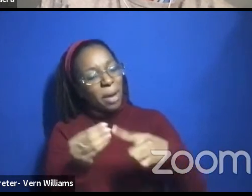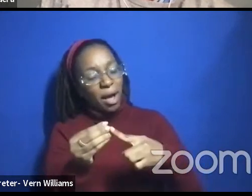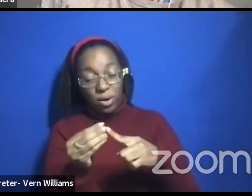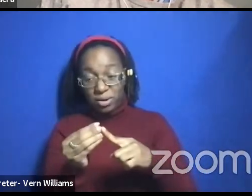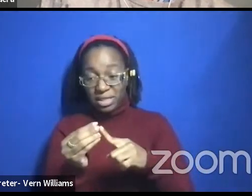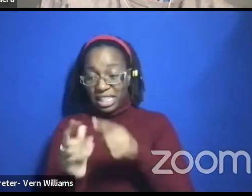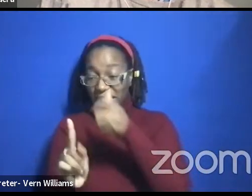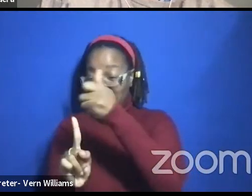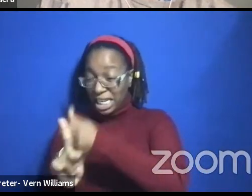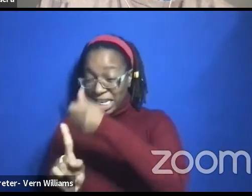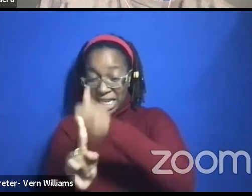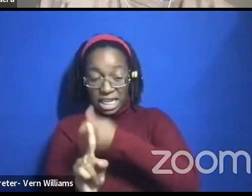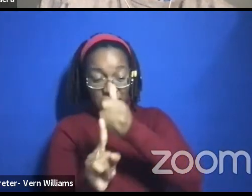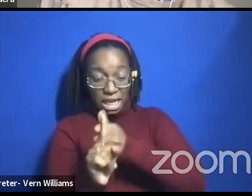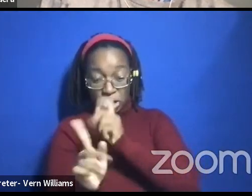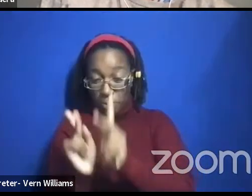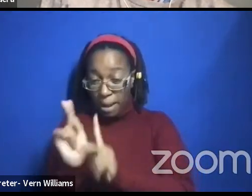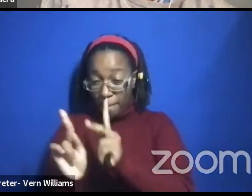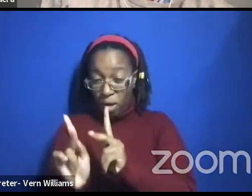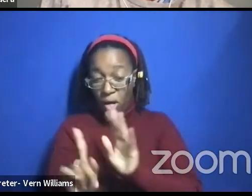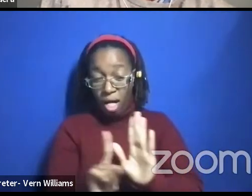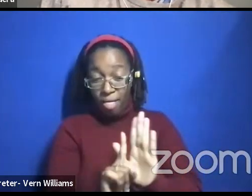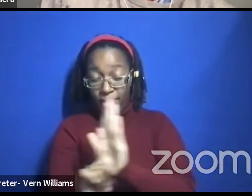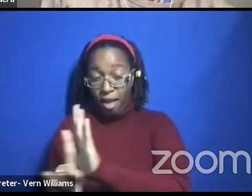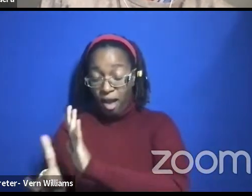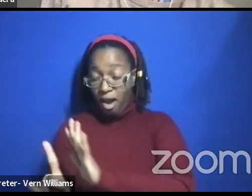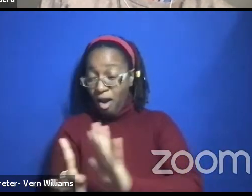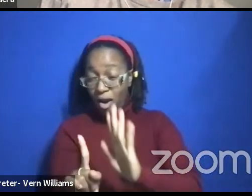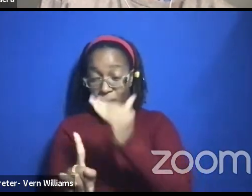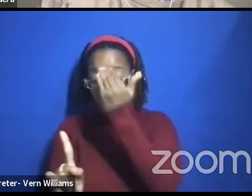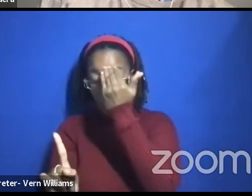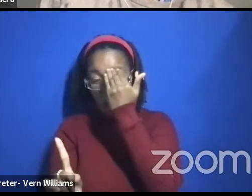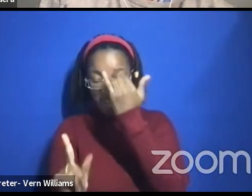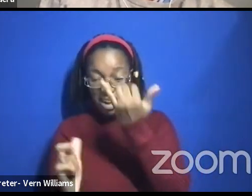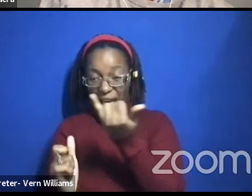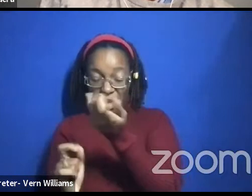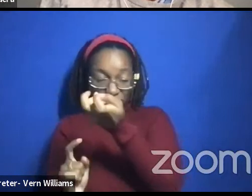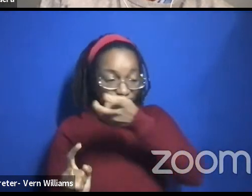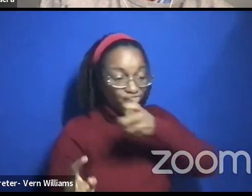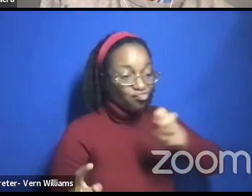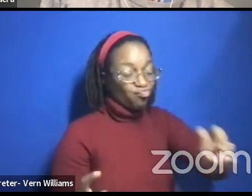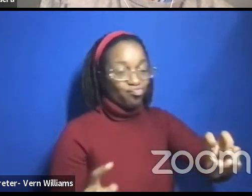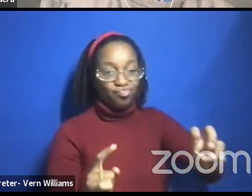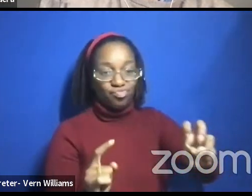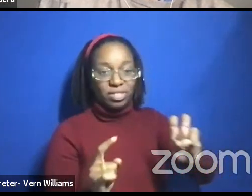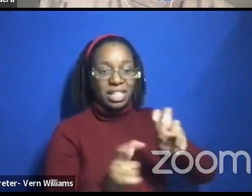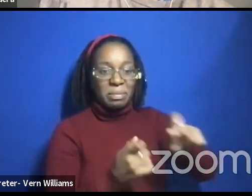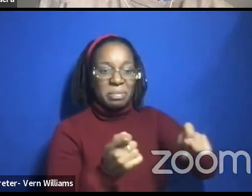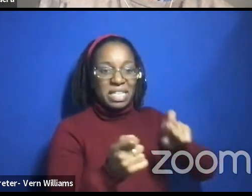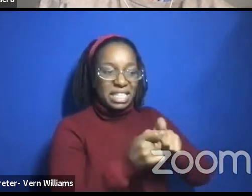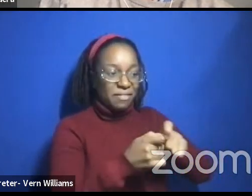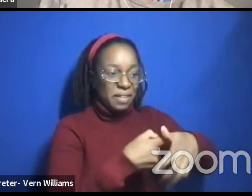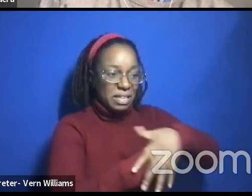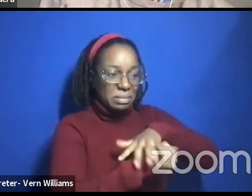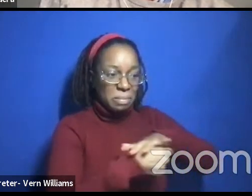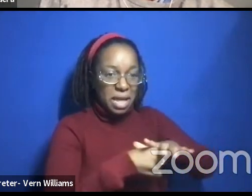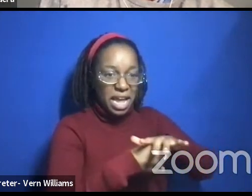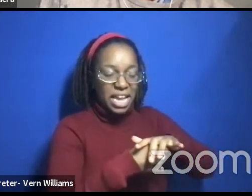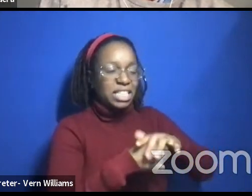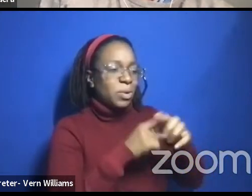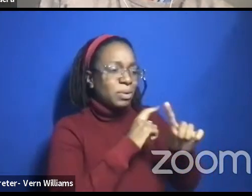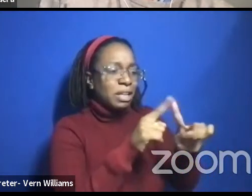those bodies of knowledge into public space with different groups of people simultaneously. Mm-hmm.